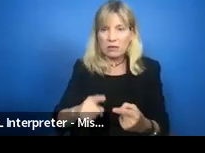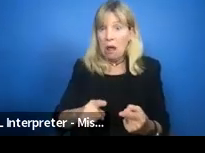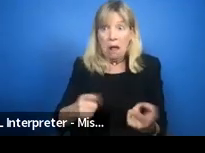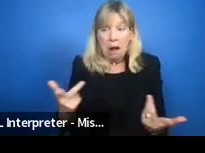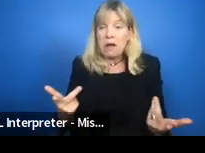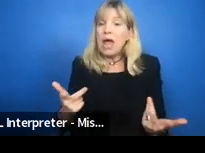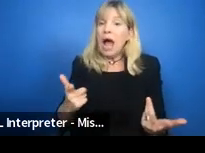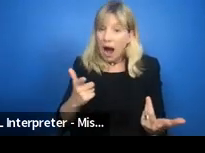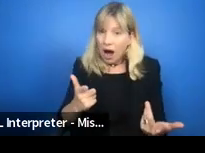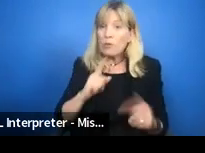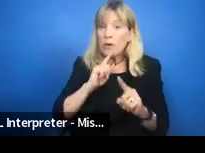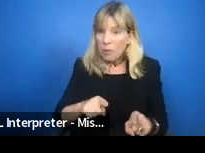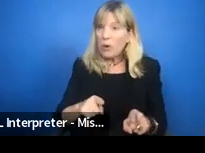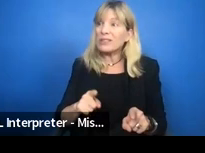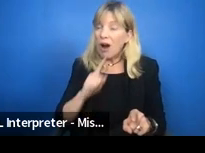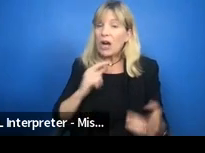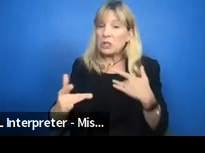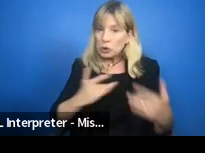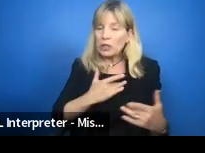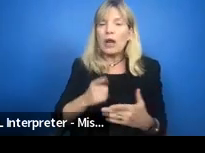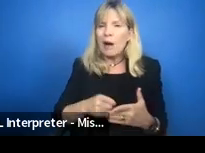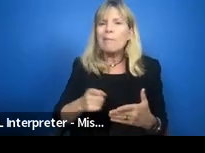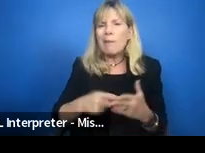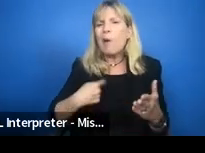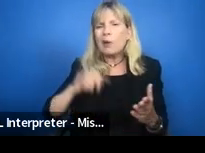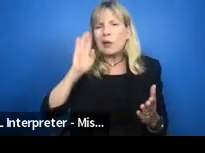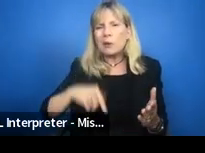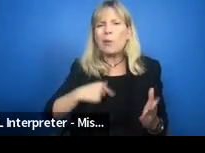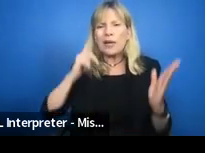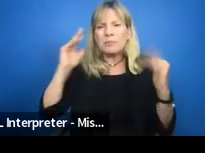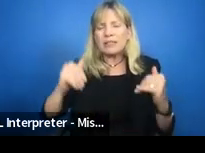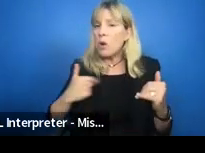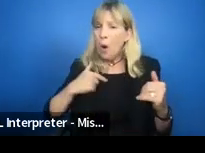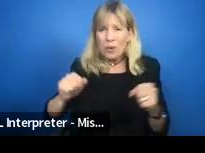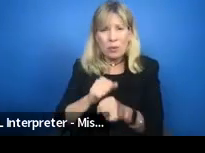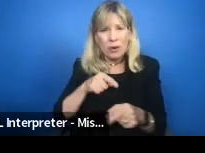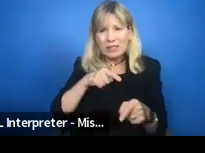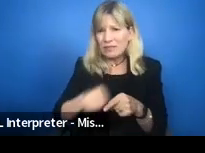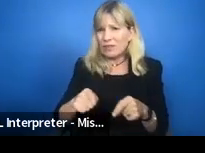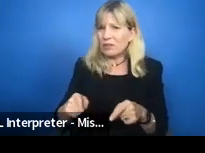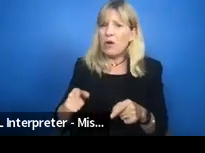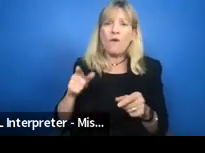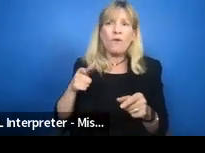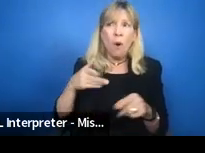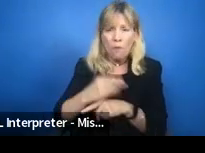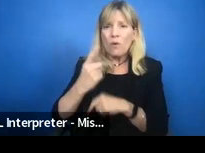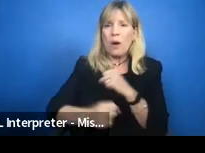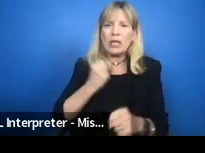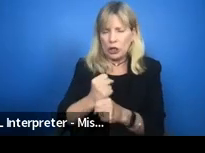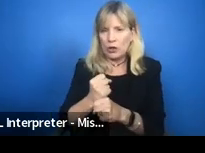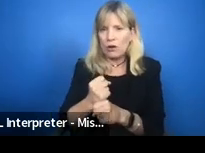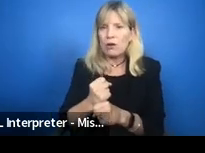concerning but not unexpected. So working in this field, we've been preparing for unwinding for the better part of a year. But